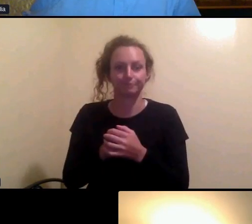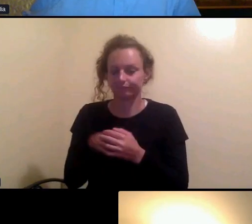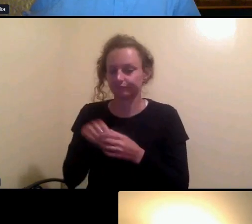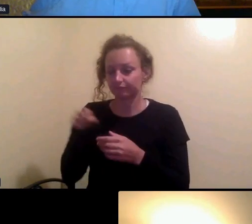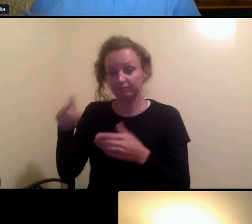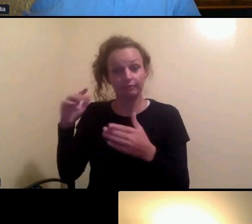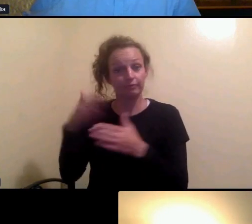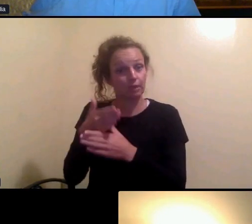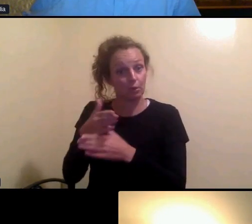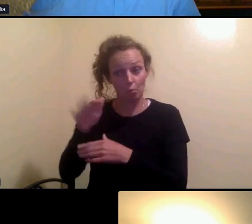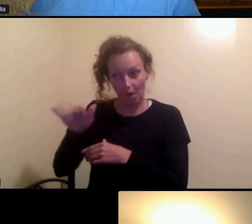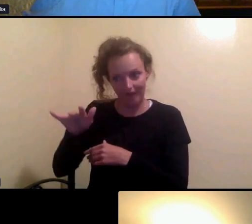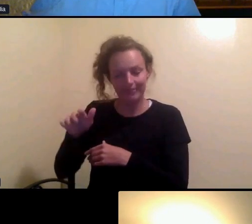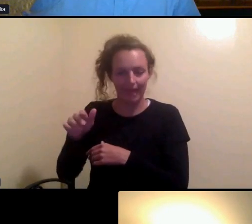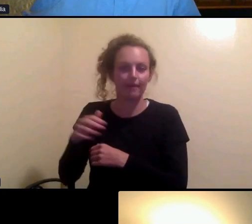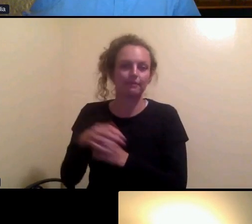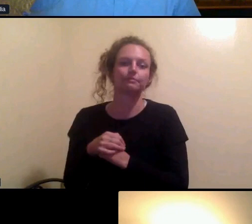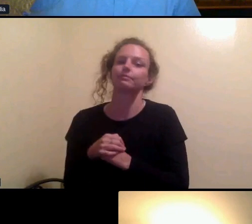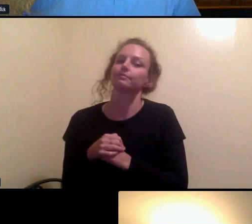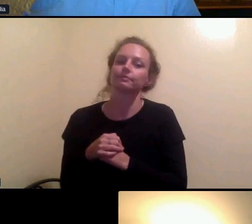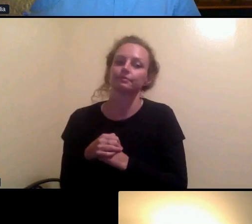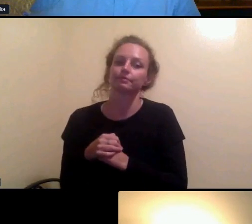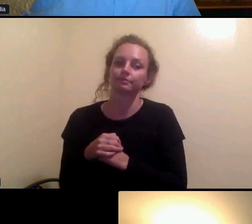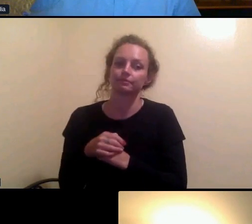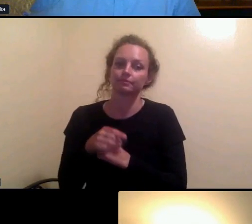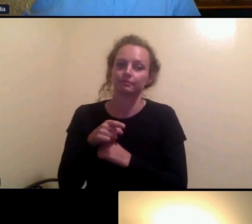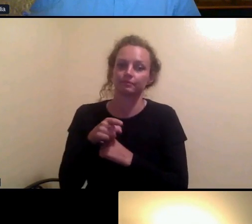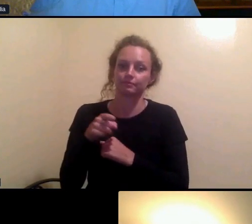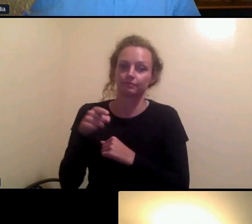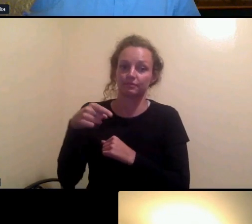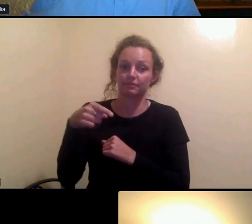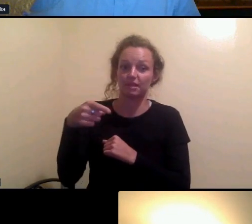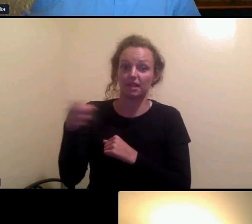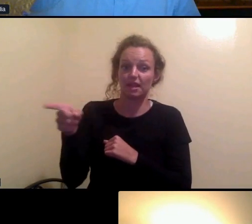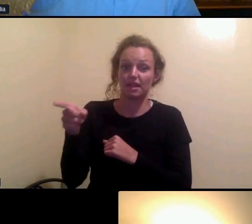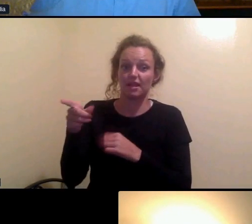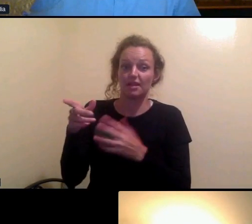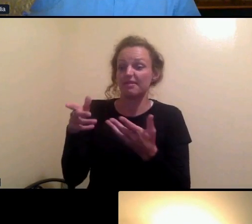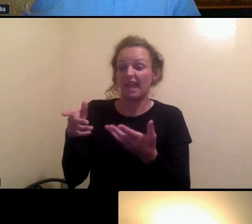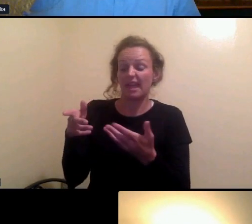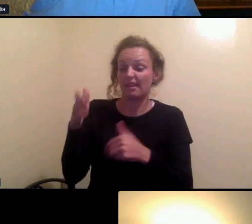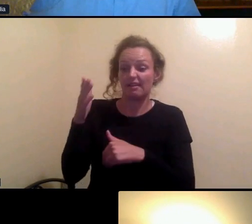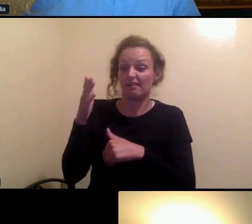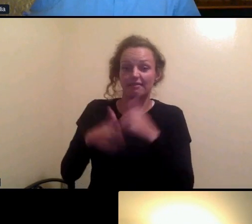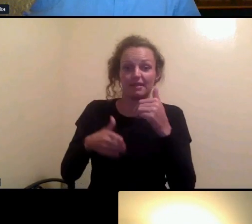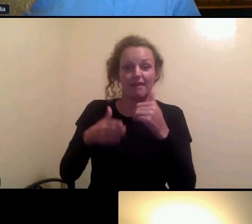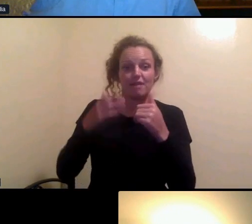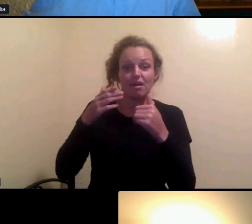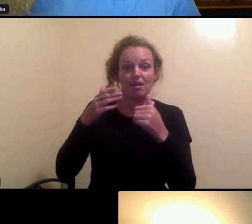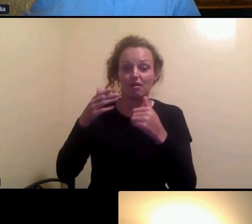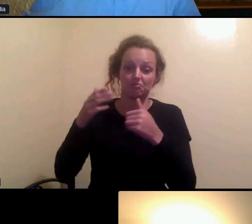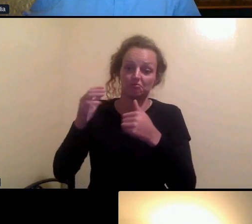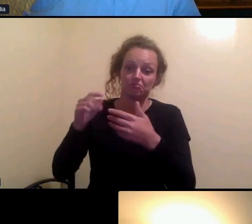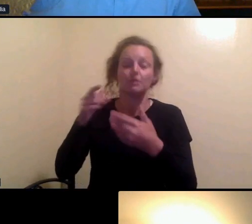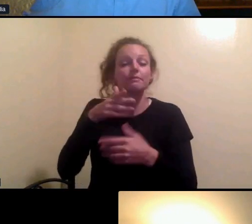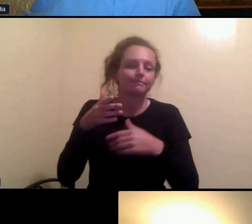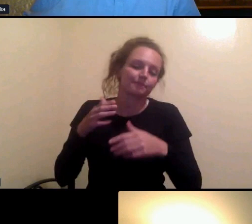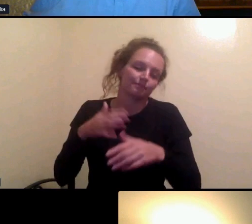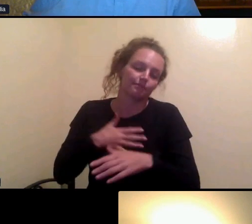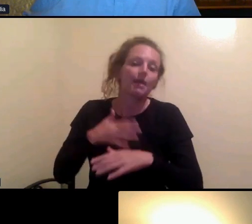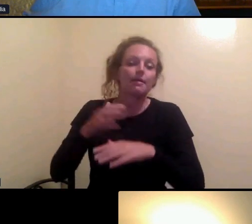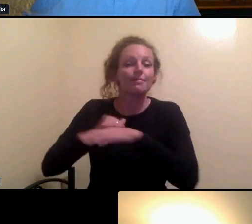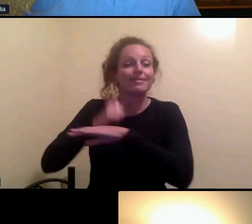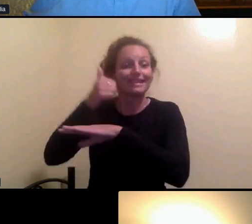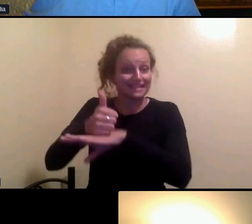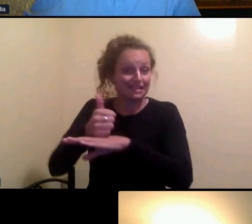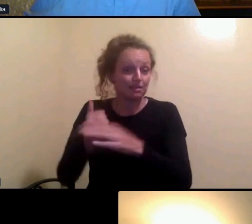loss. And they didn't take into account her accessibility needs when procuring the new system. I mean, this is not anything new to many of us on the call, I